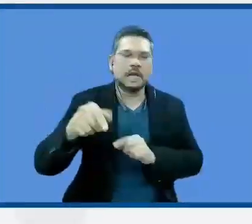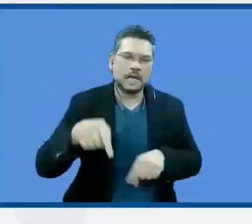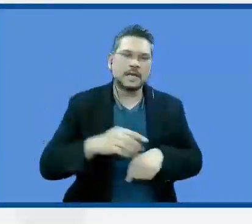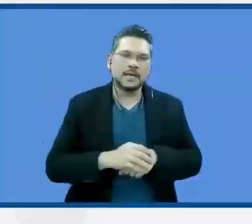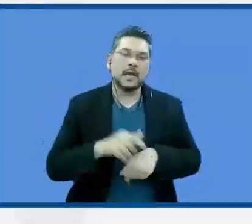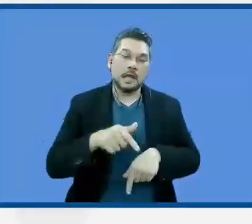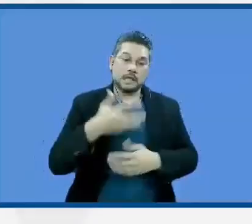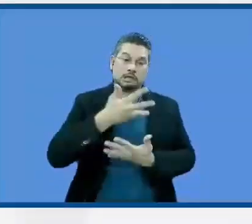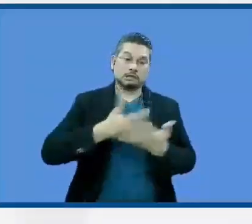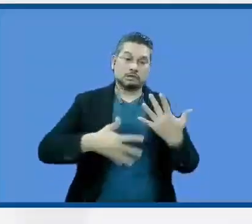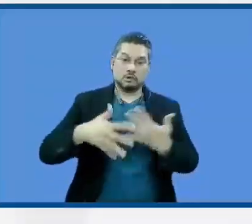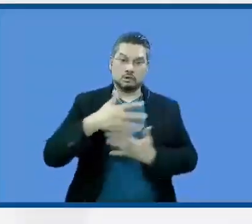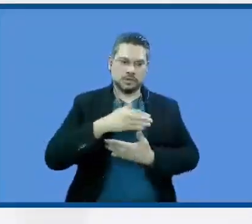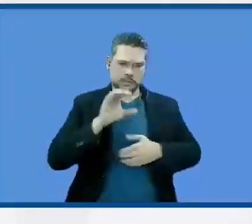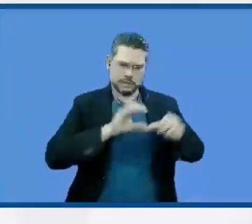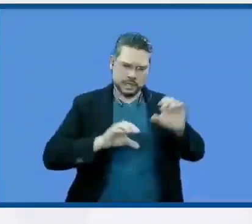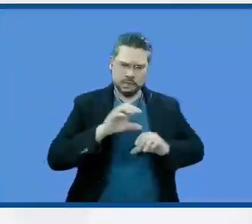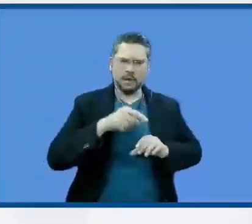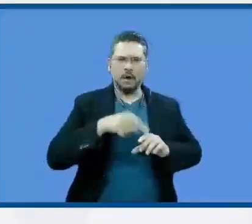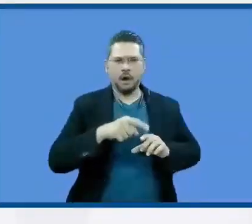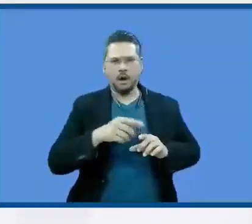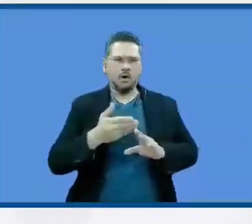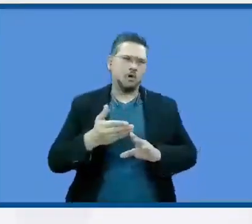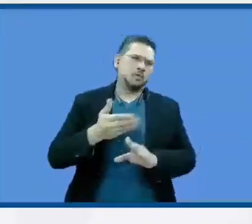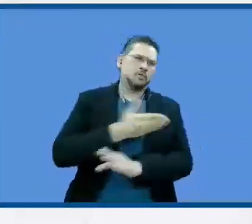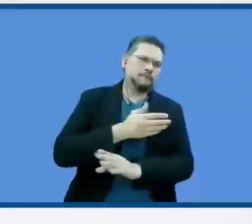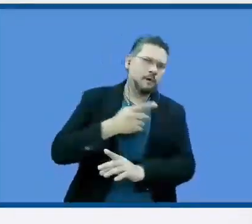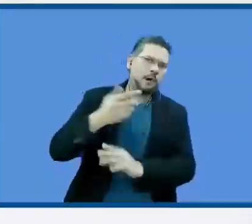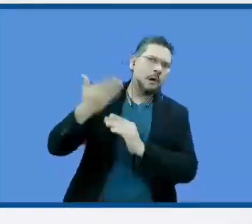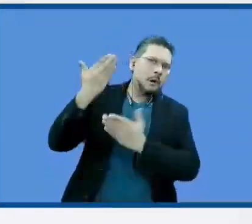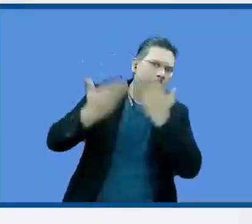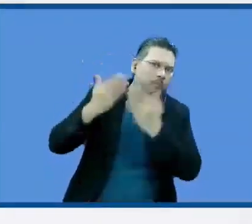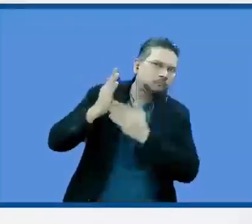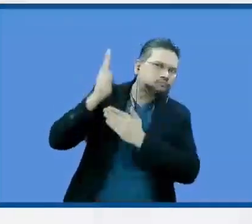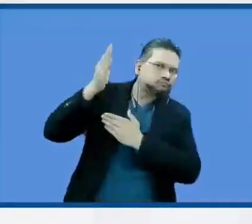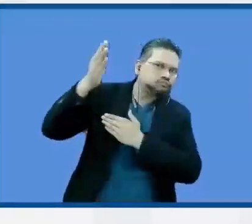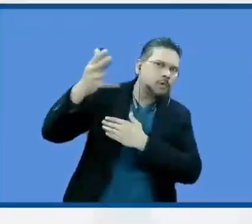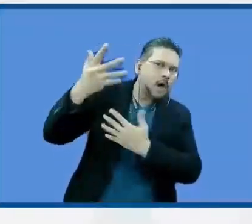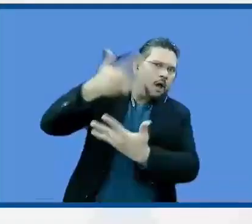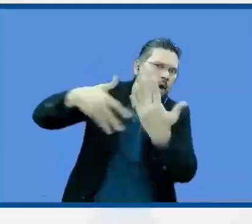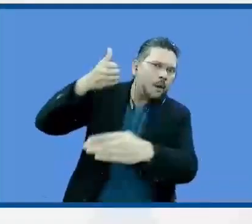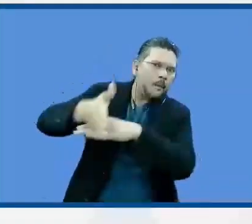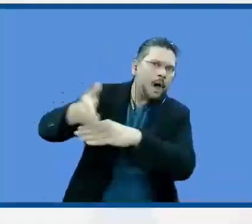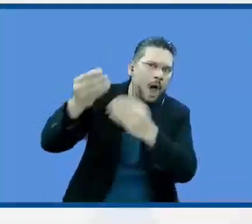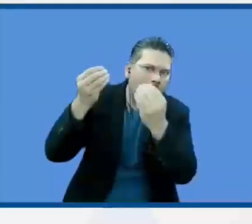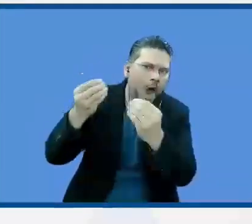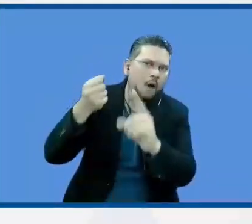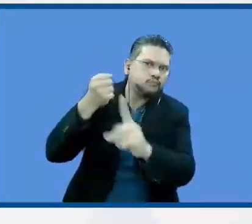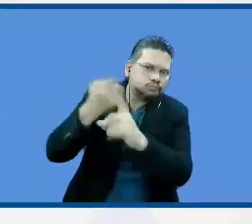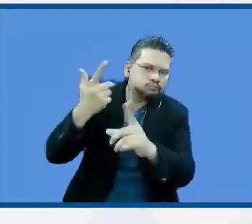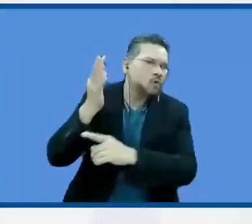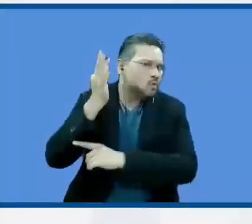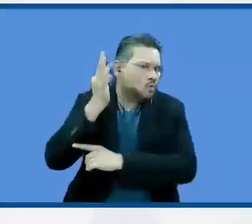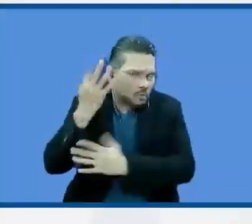potential social consequences of some of the public health measures, including the impact on women specifically,